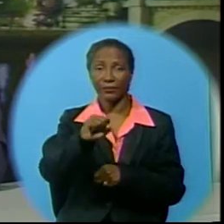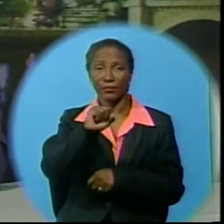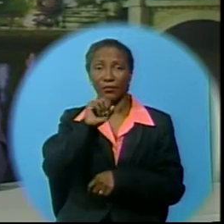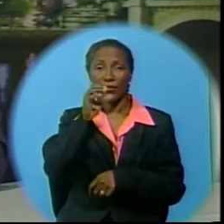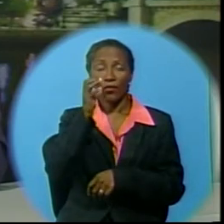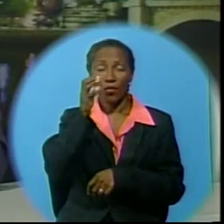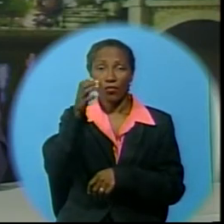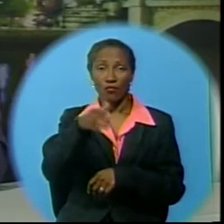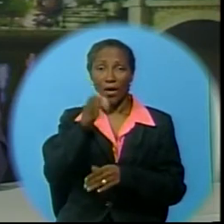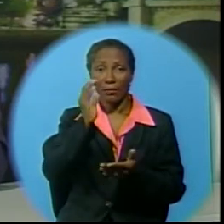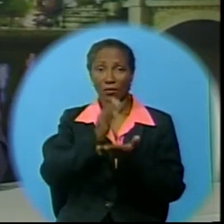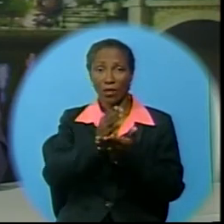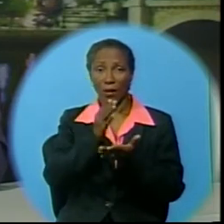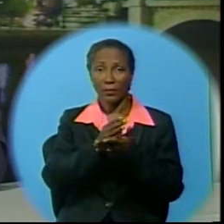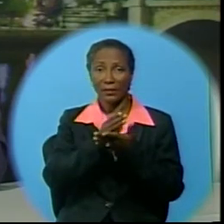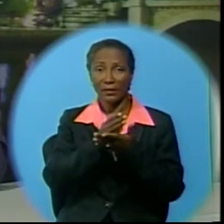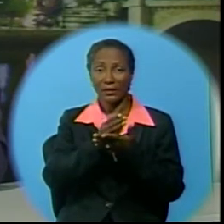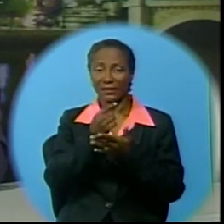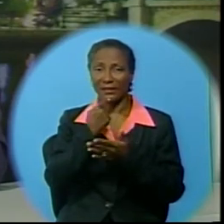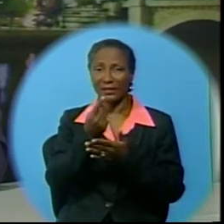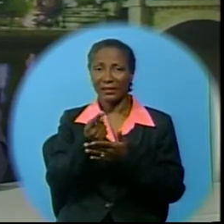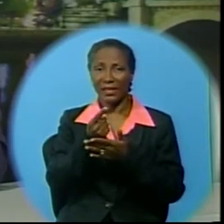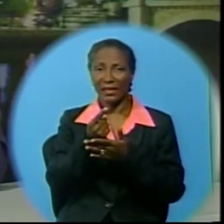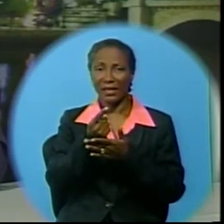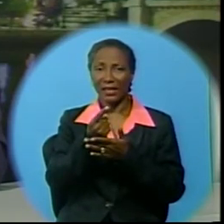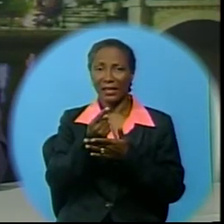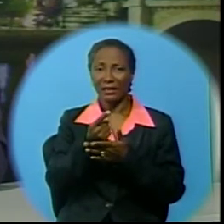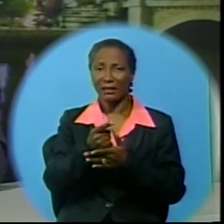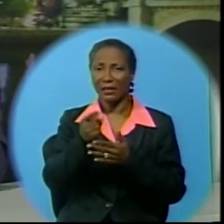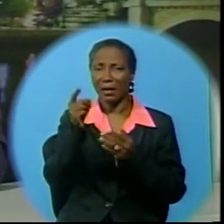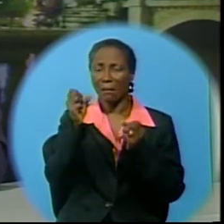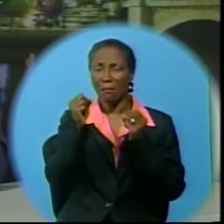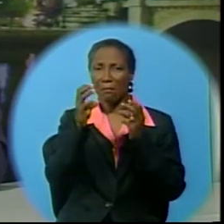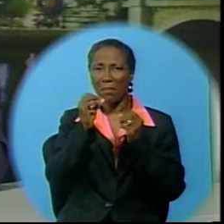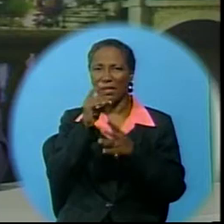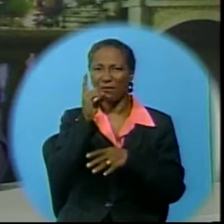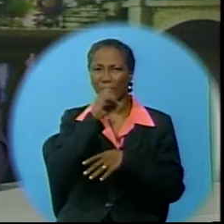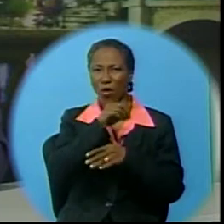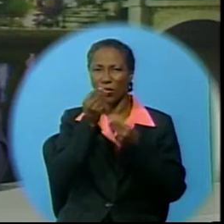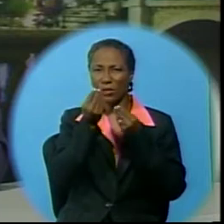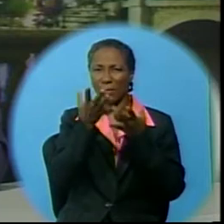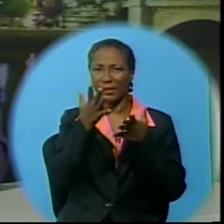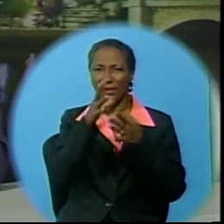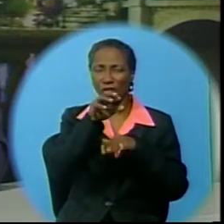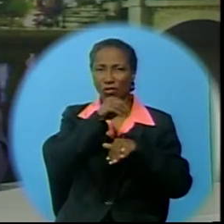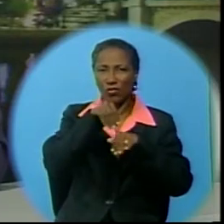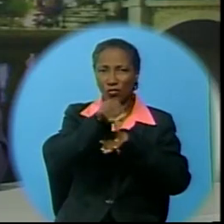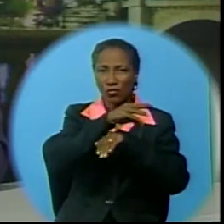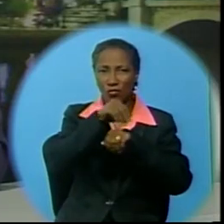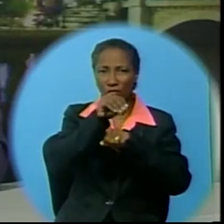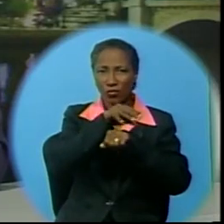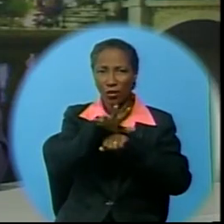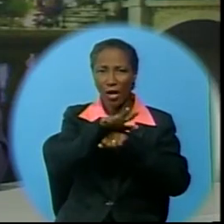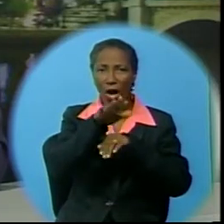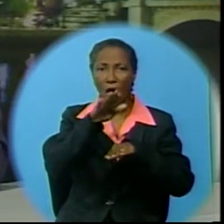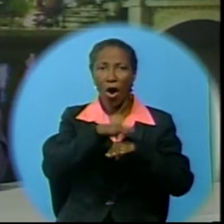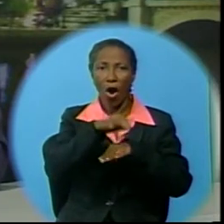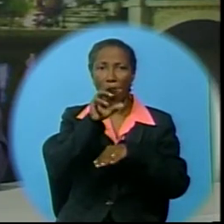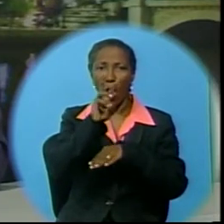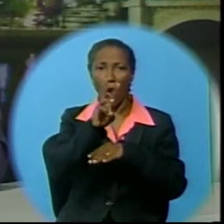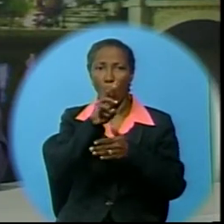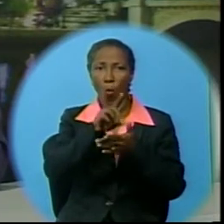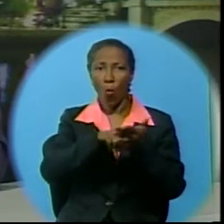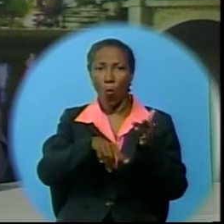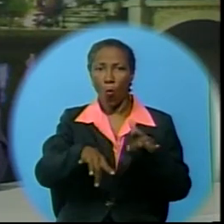any association with what it says are several false messages being circulated on social media like WhatsApp. In a release